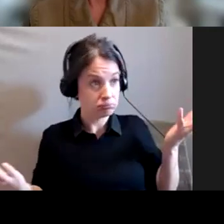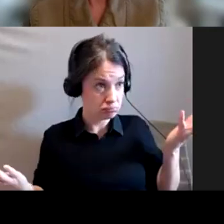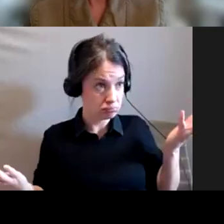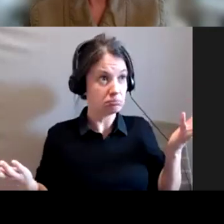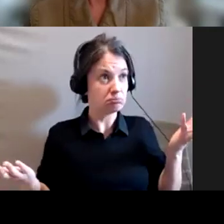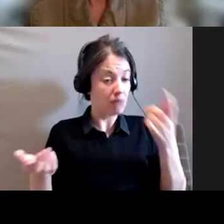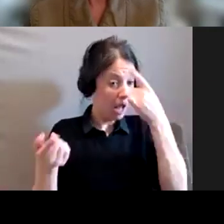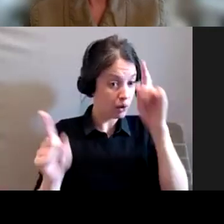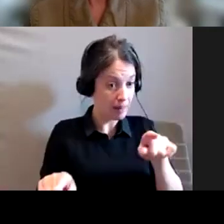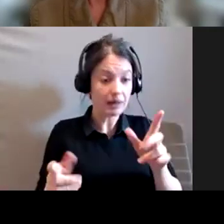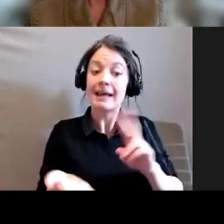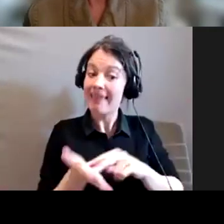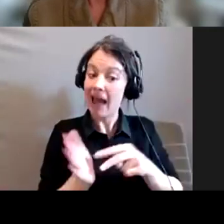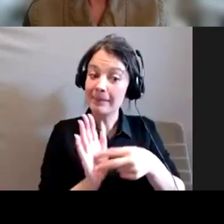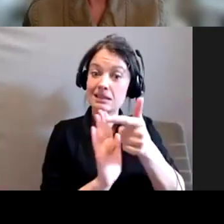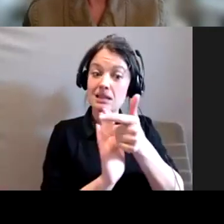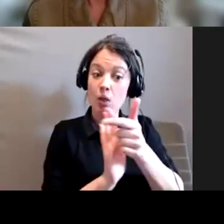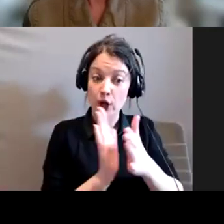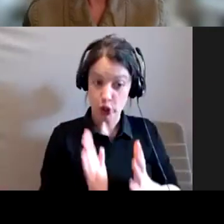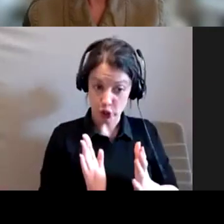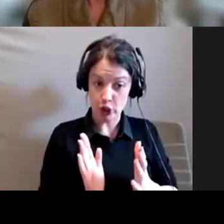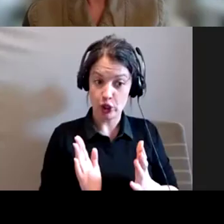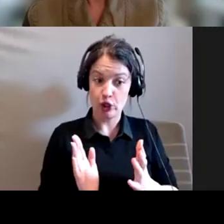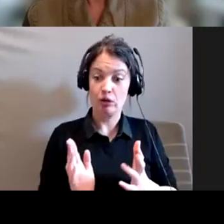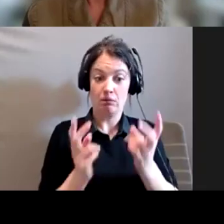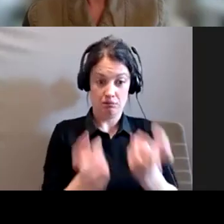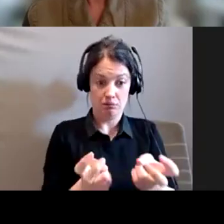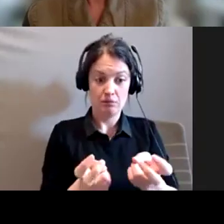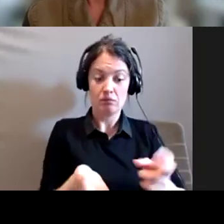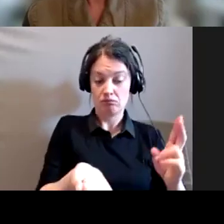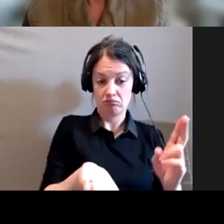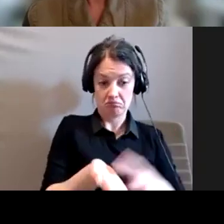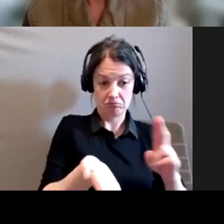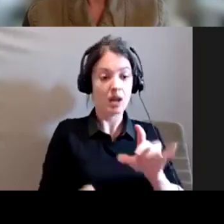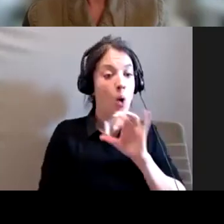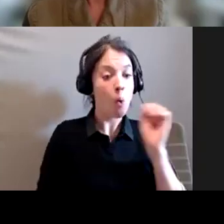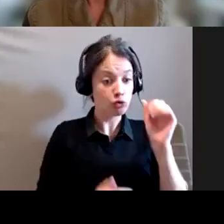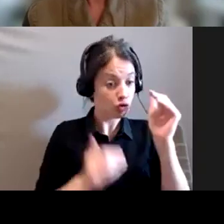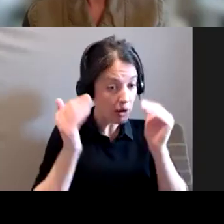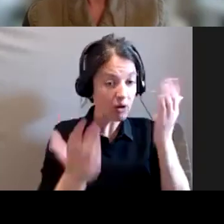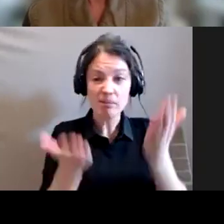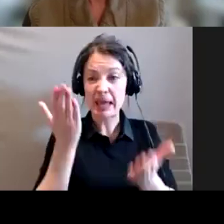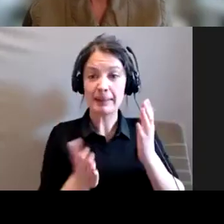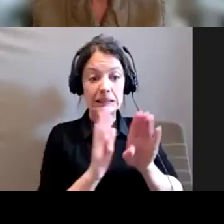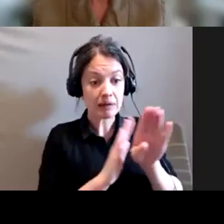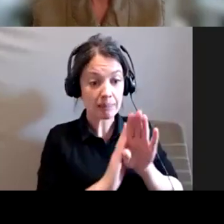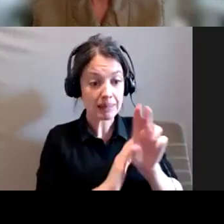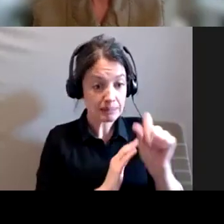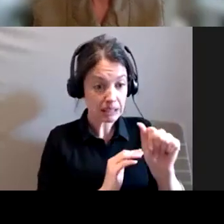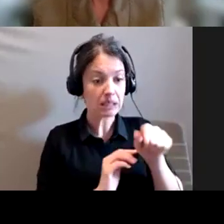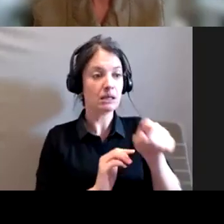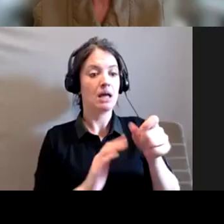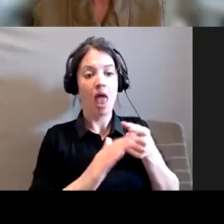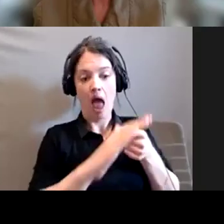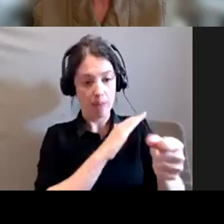an attorney under a power of attorney signs an older adult with a developmental disability into a